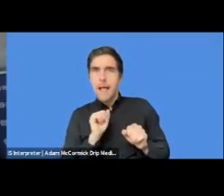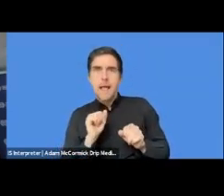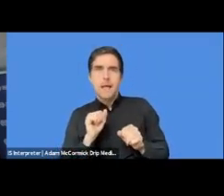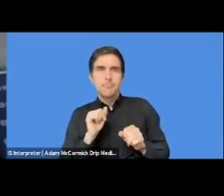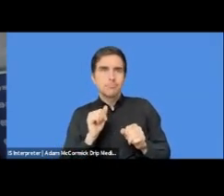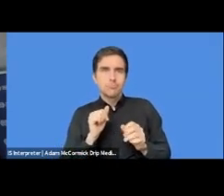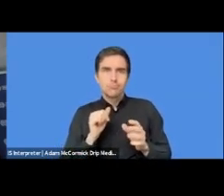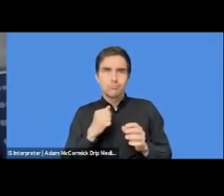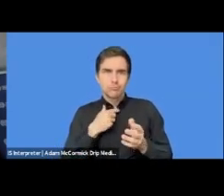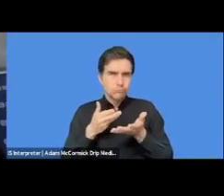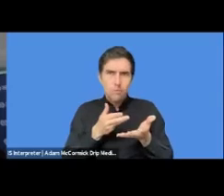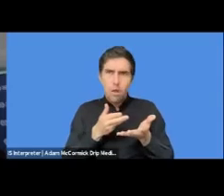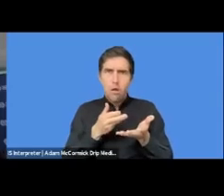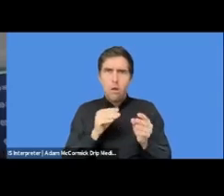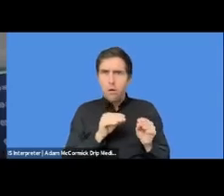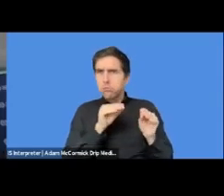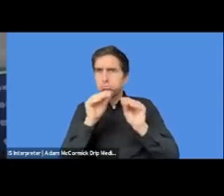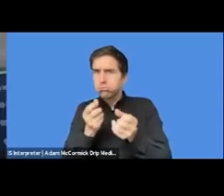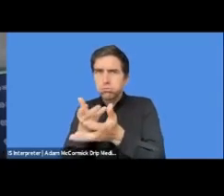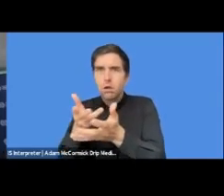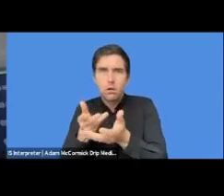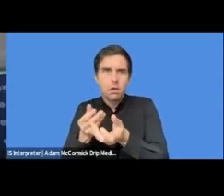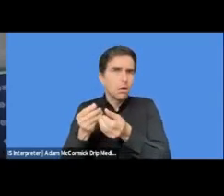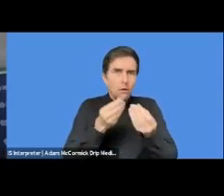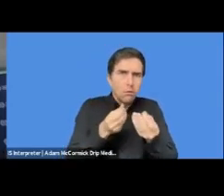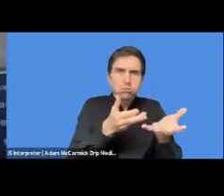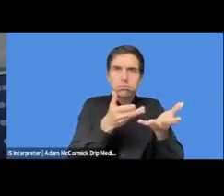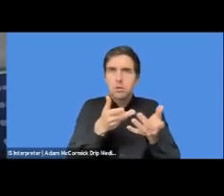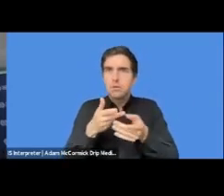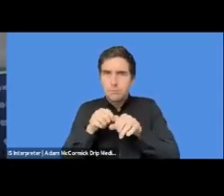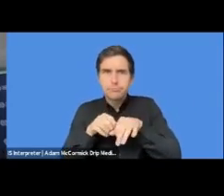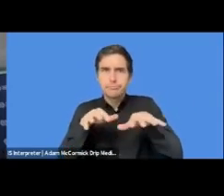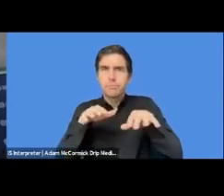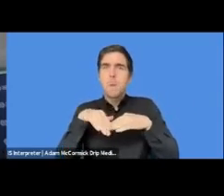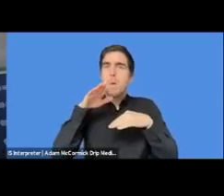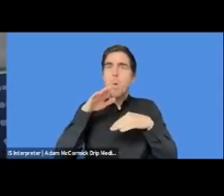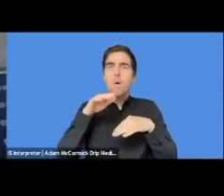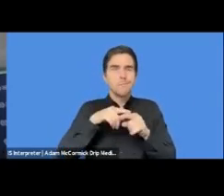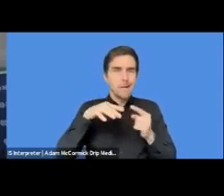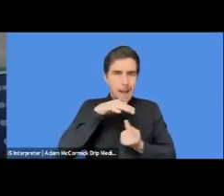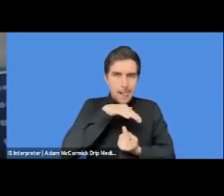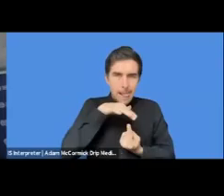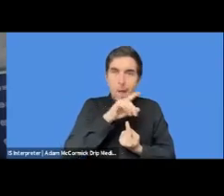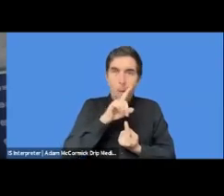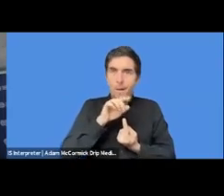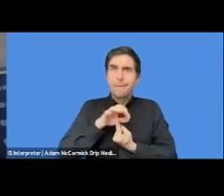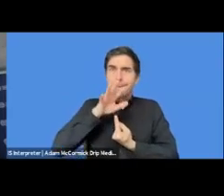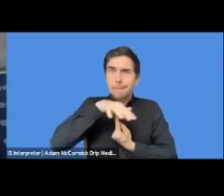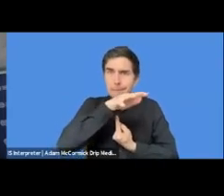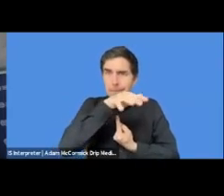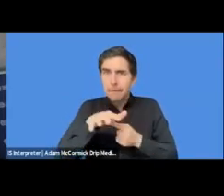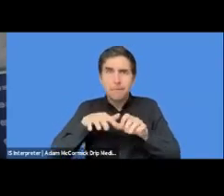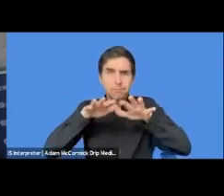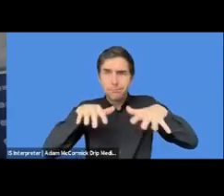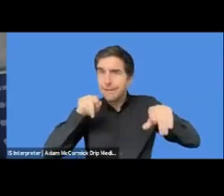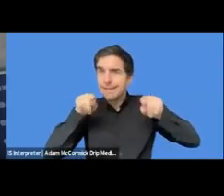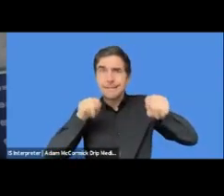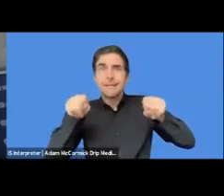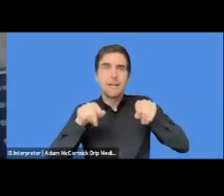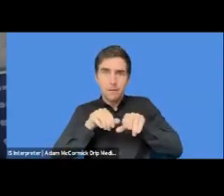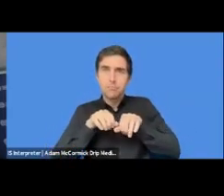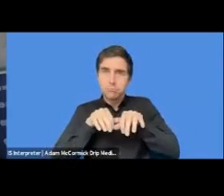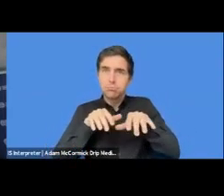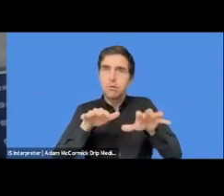Also the spreading of services, provision to the rural areas. So when we did the stakeholders